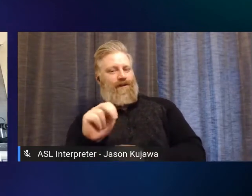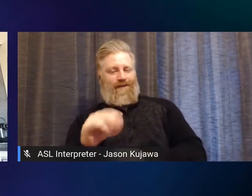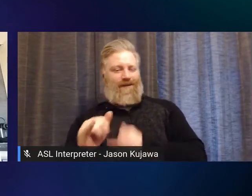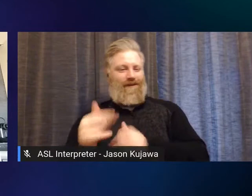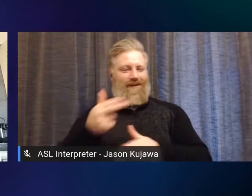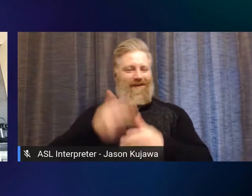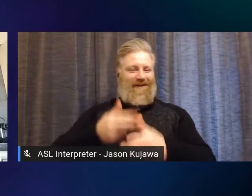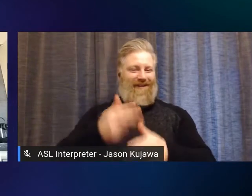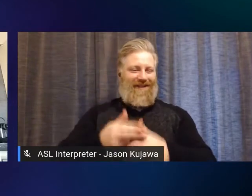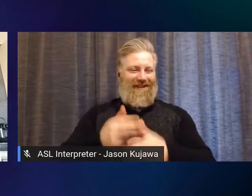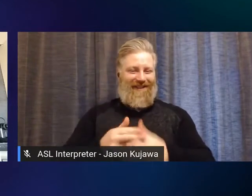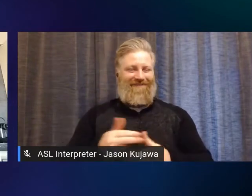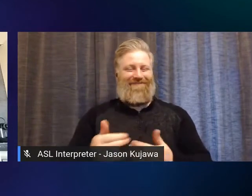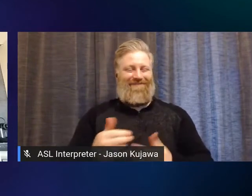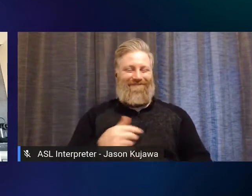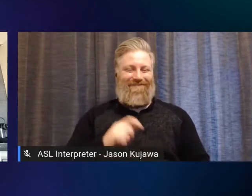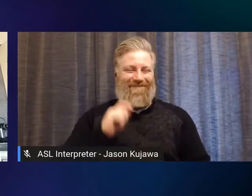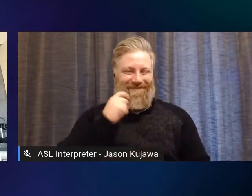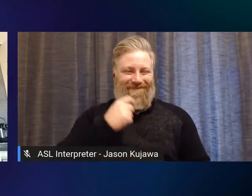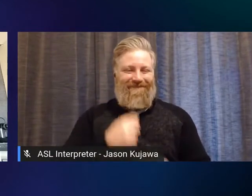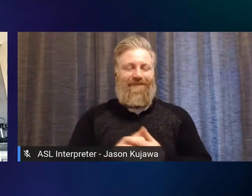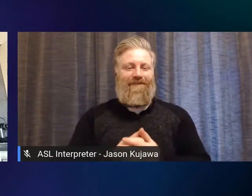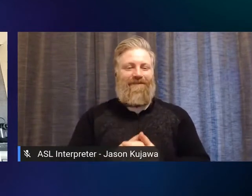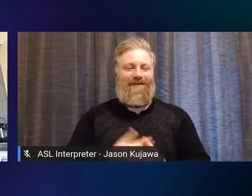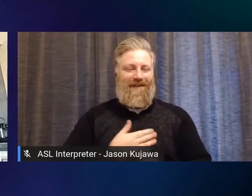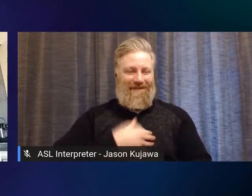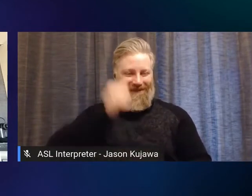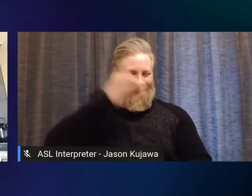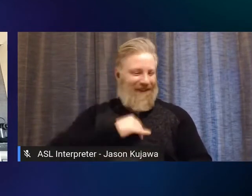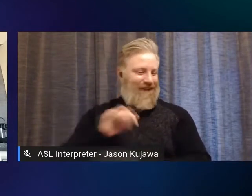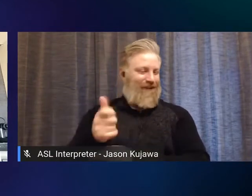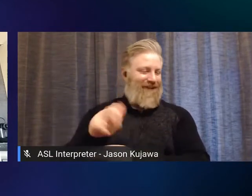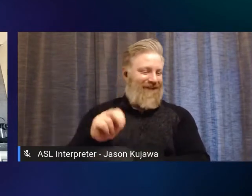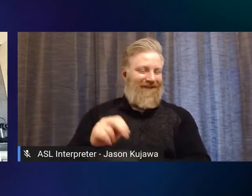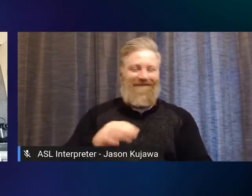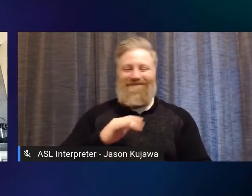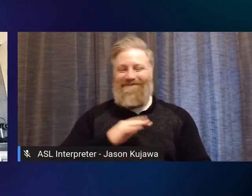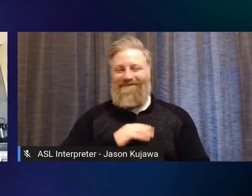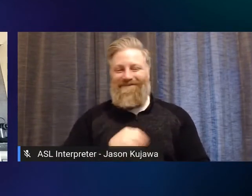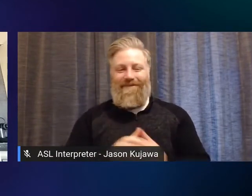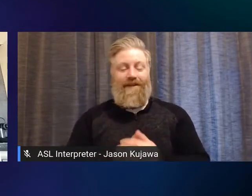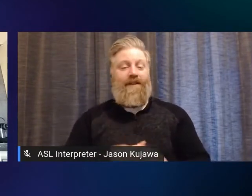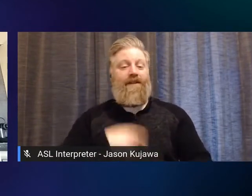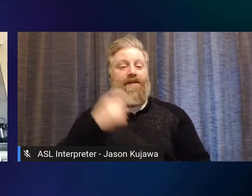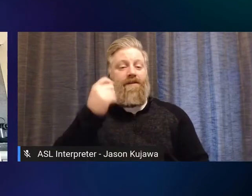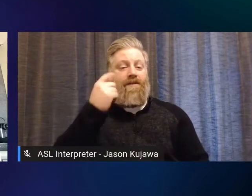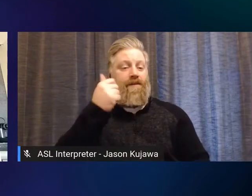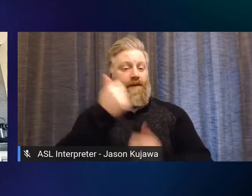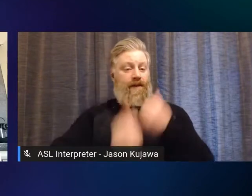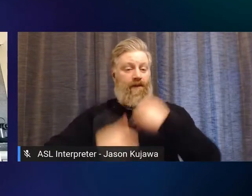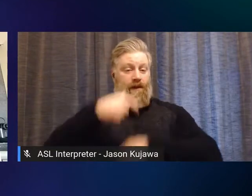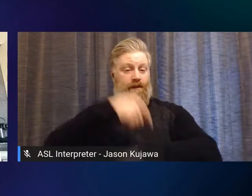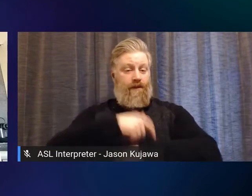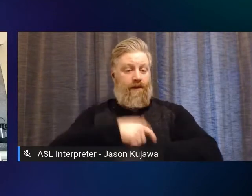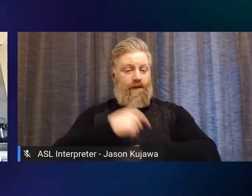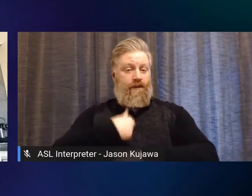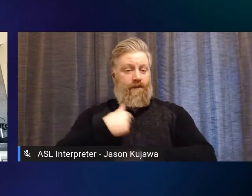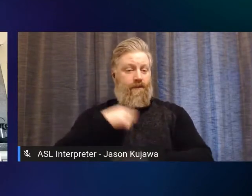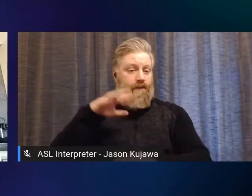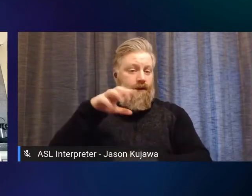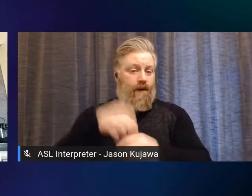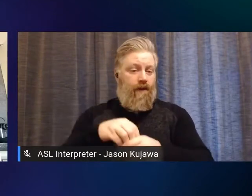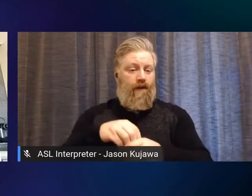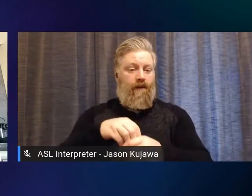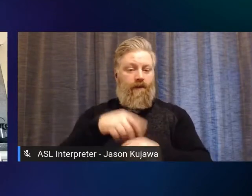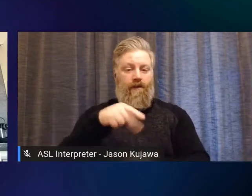it's a thing, you know. But shout out to my guy, Jason. But let's get to it. Here's the thing. Every time I'm at the press conference, or in